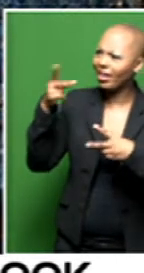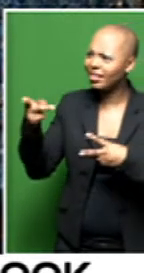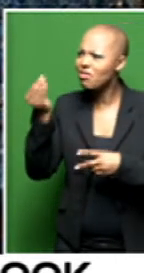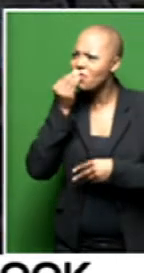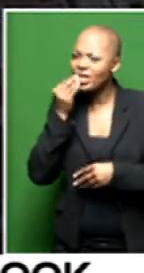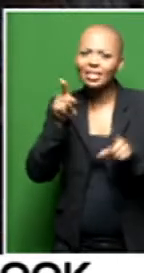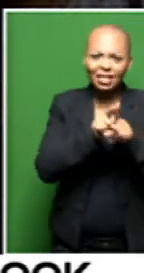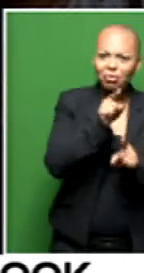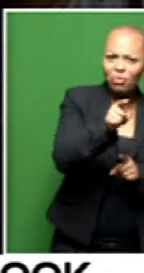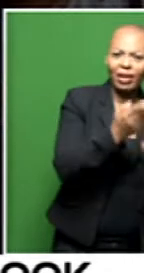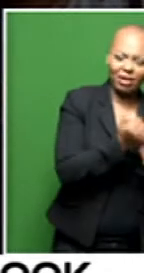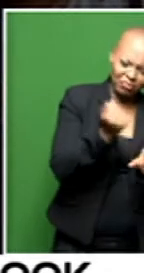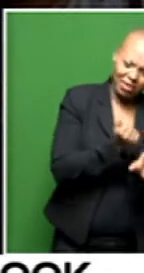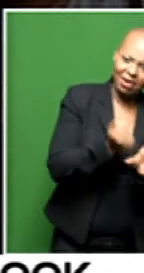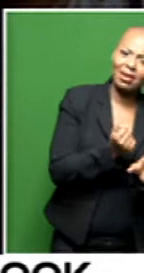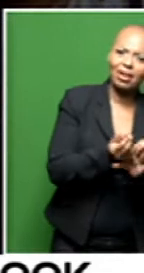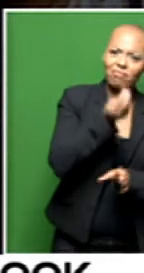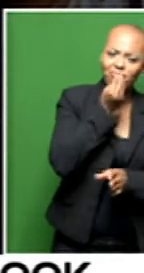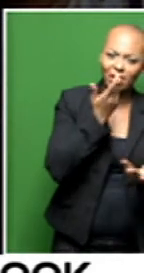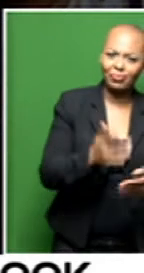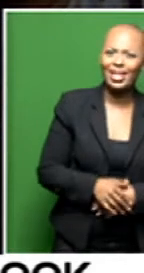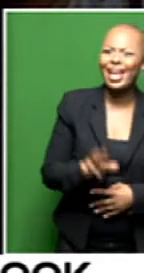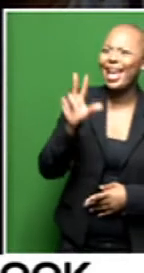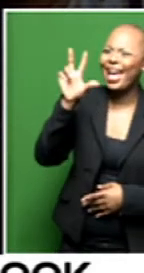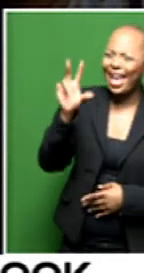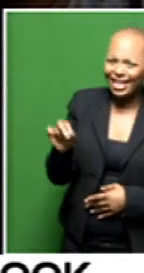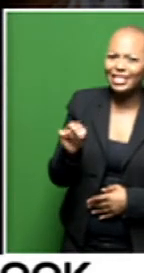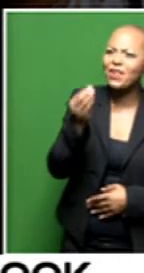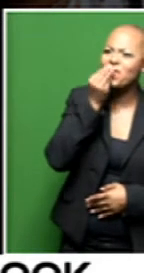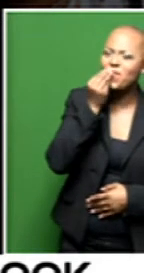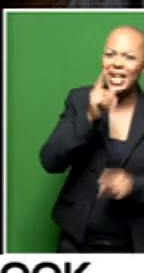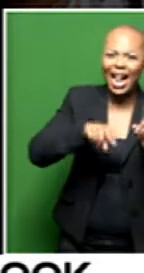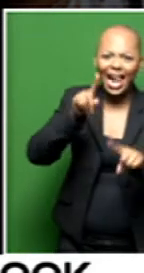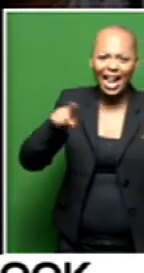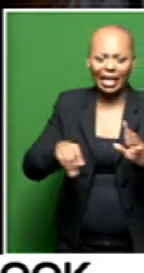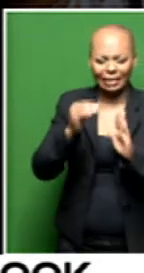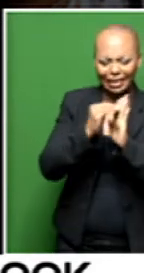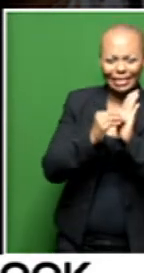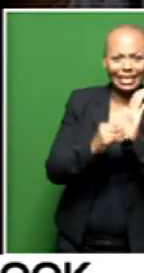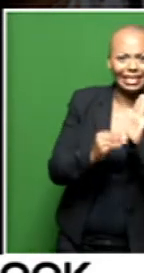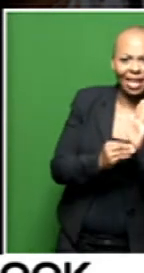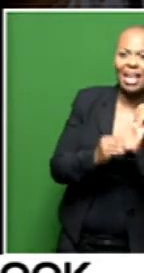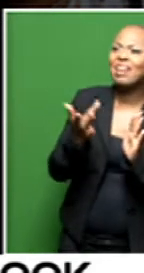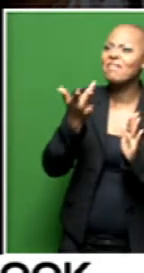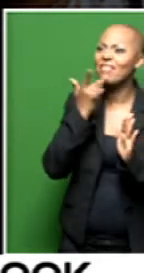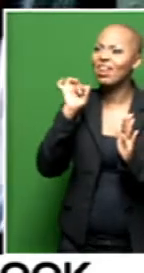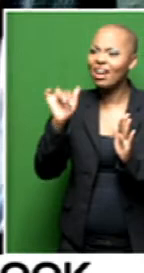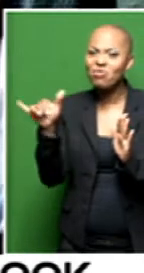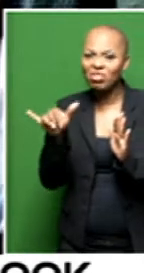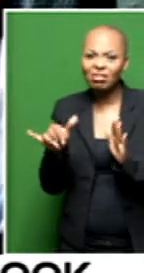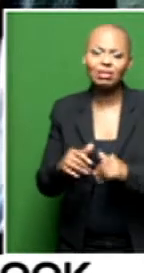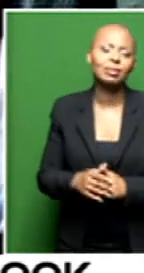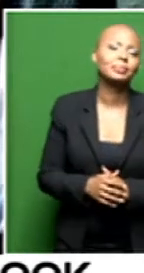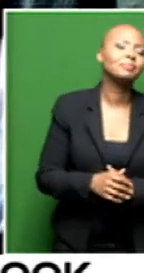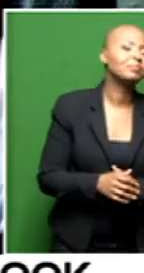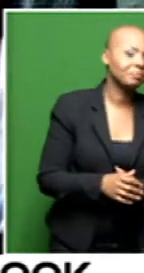talk about those recipes, 80 of them. Take us through some of them and the inspiration behind some of your favorites in there. Oh, you